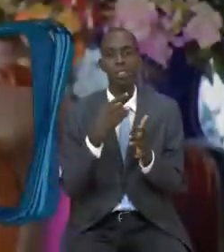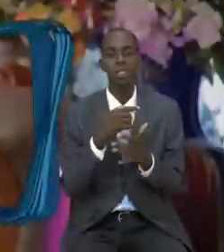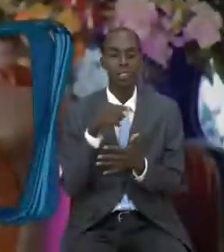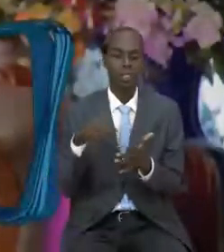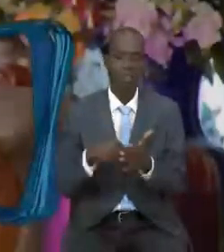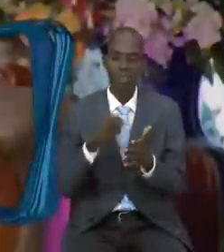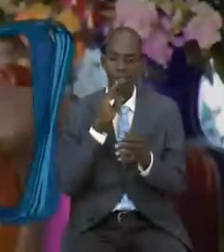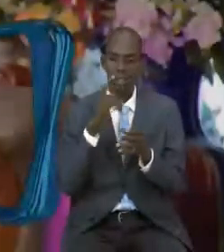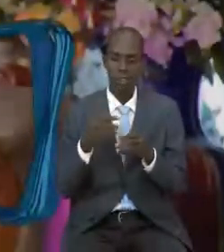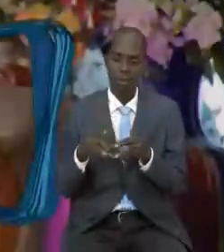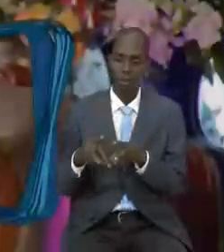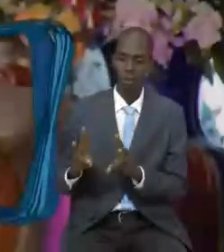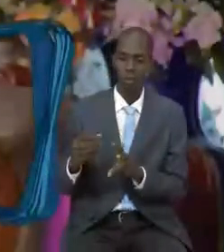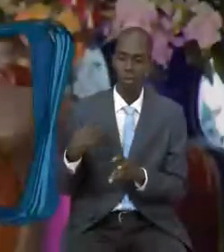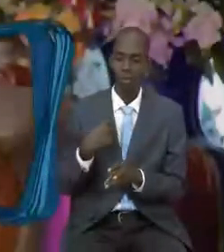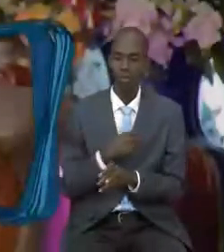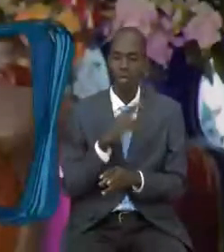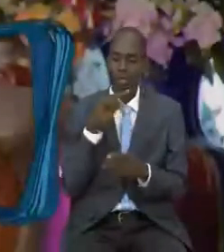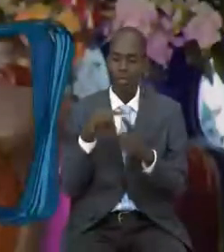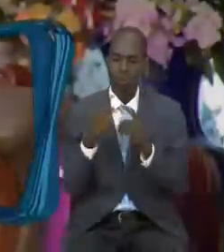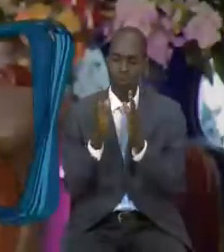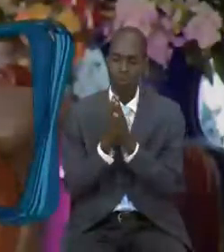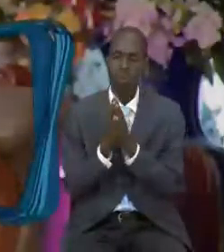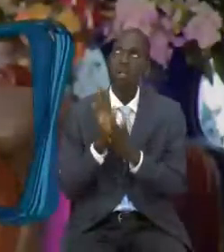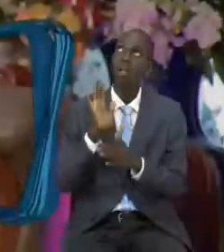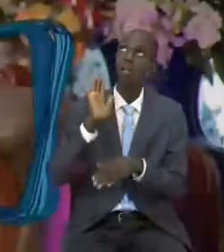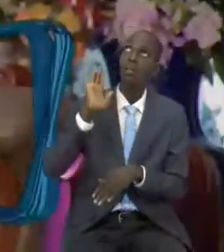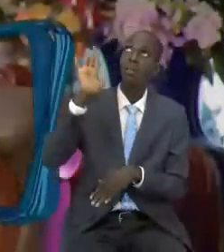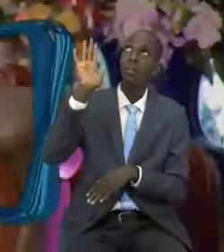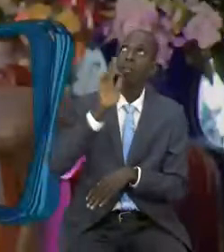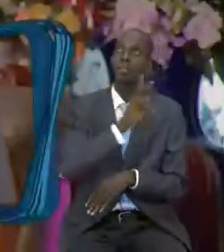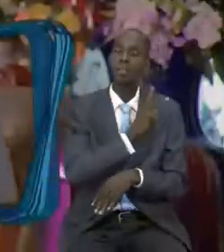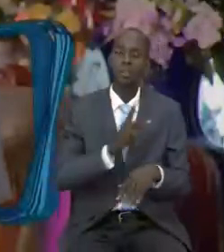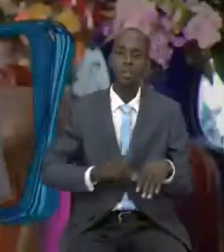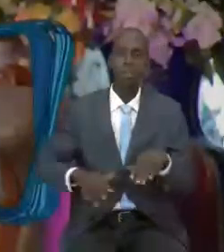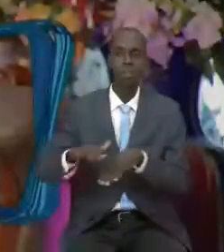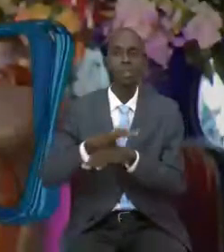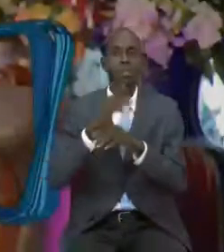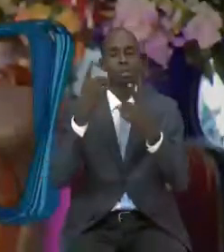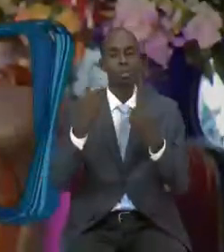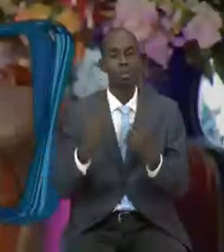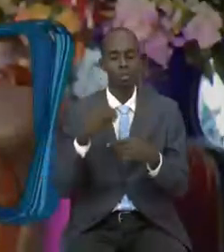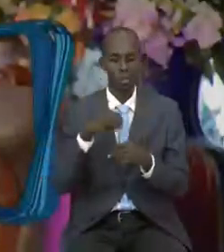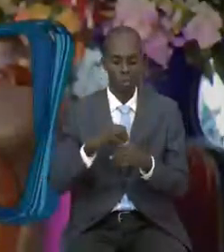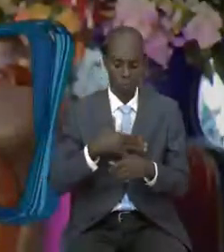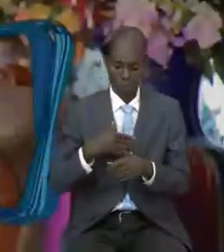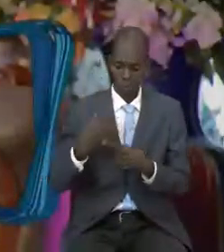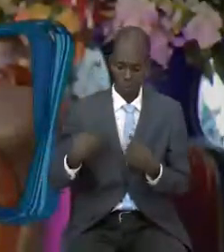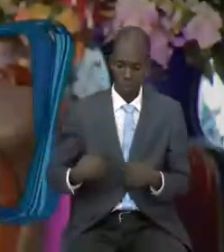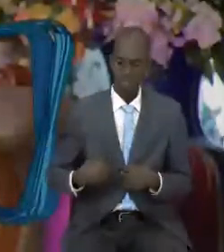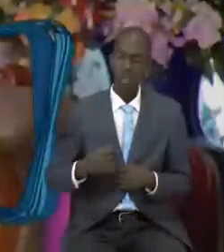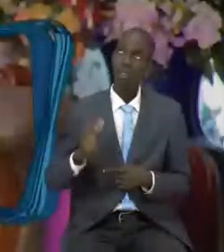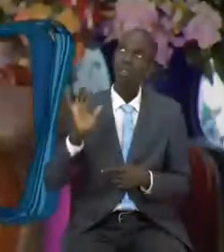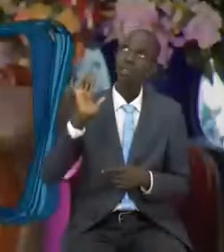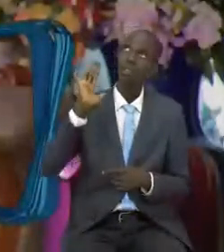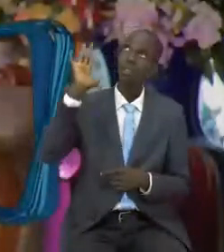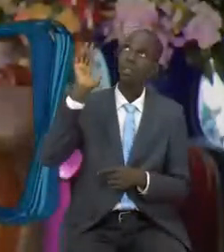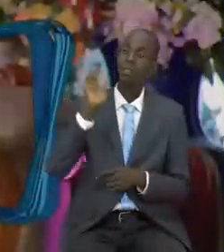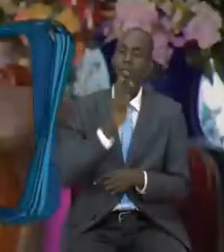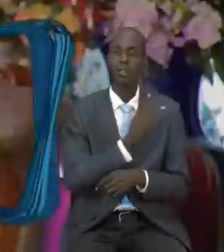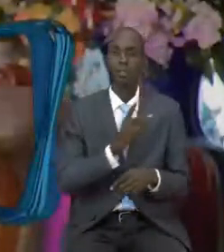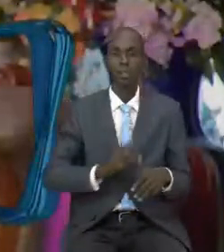pray. Thy kingdom come. In my heart, thy kingdom